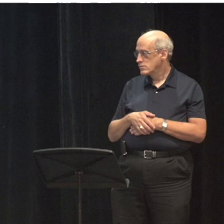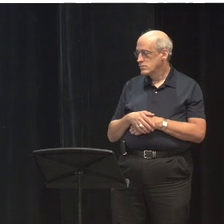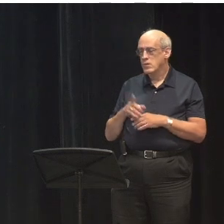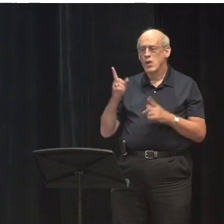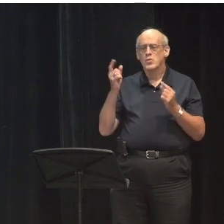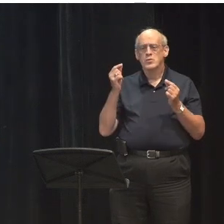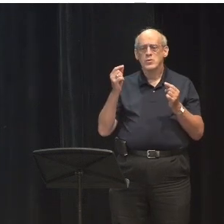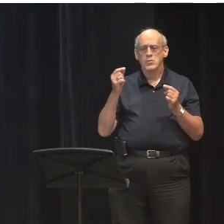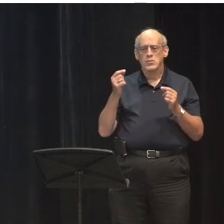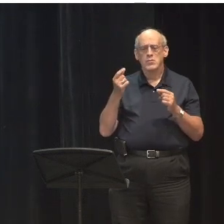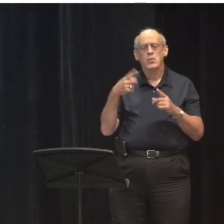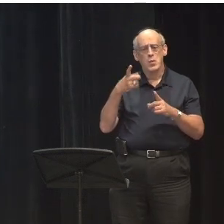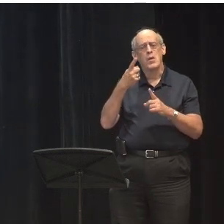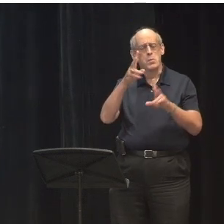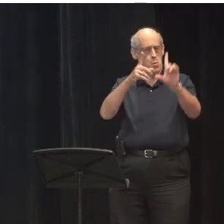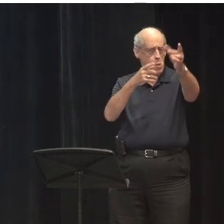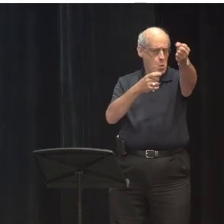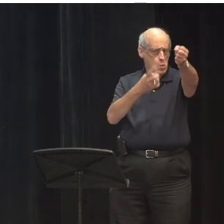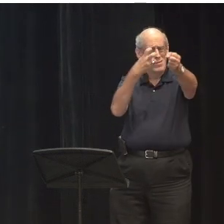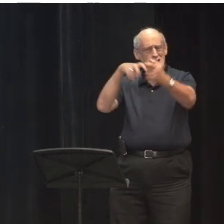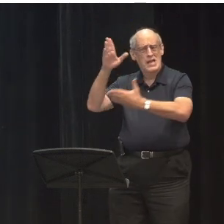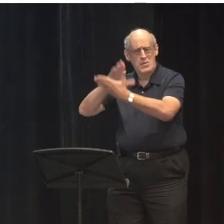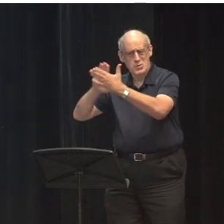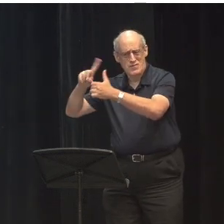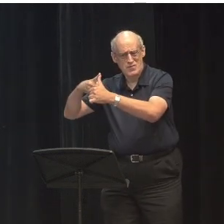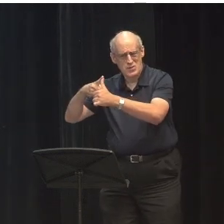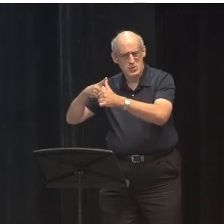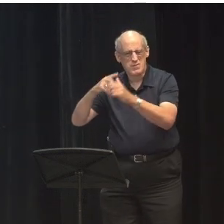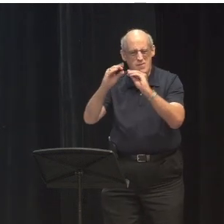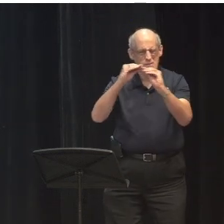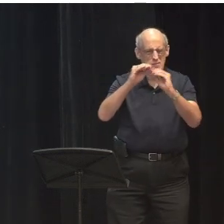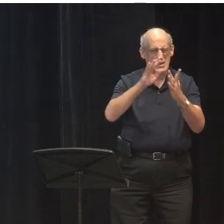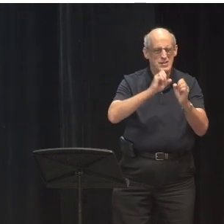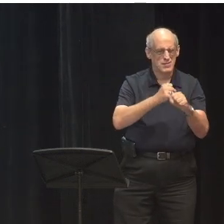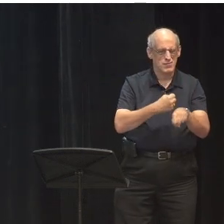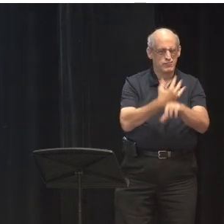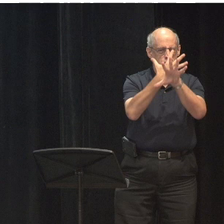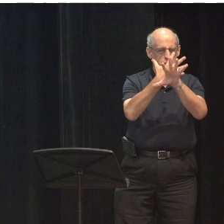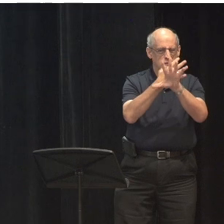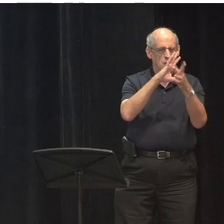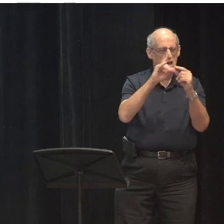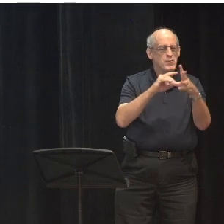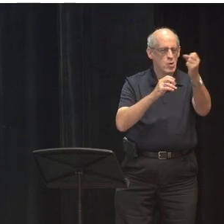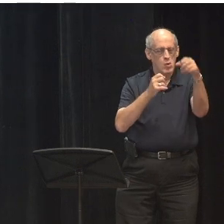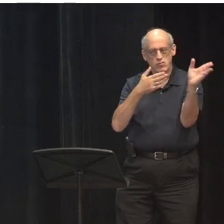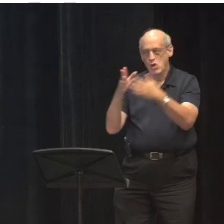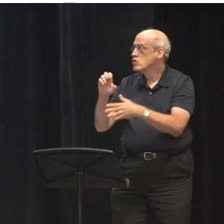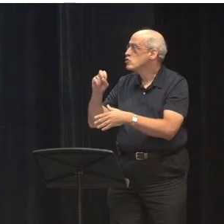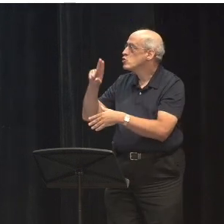All right. I'm going to switch to in-person while they're trying to figure out whatever technology is happening. So let's start with Suzanne